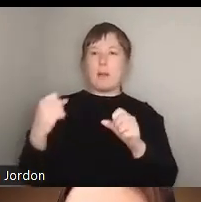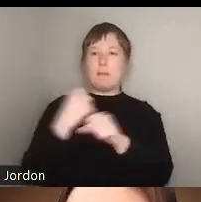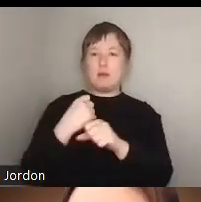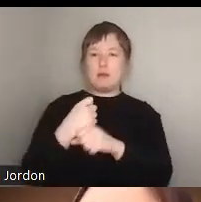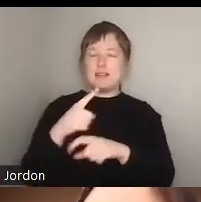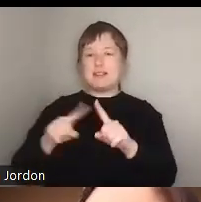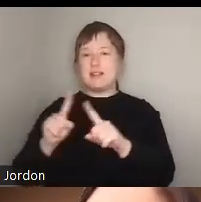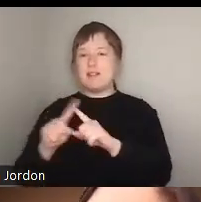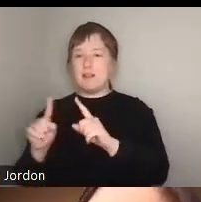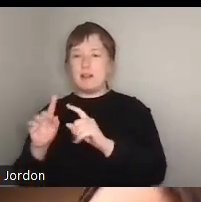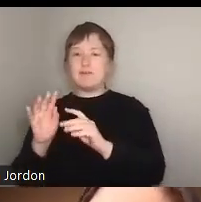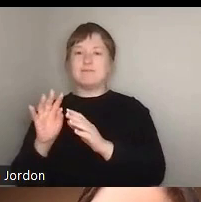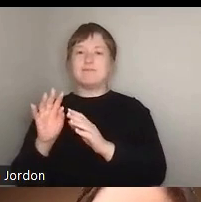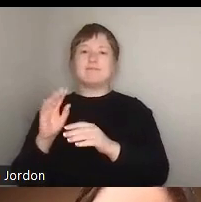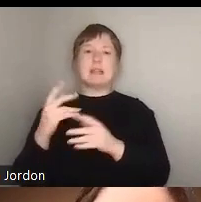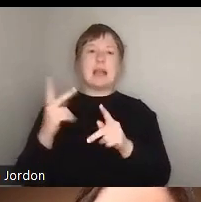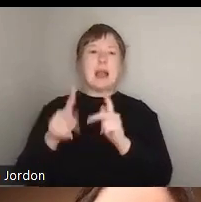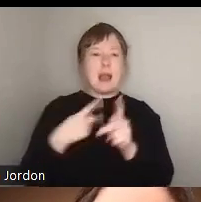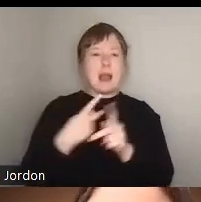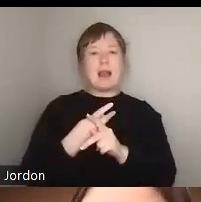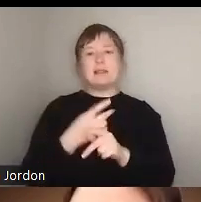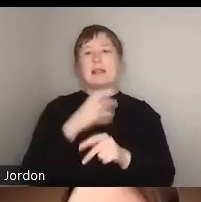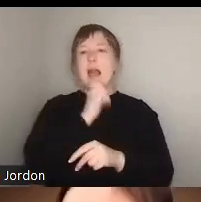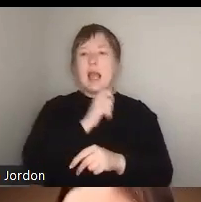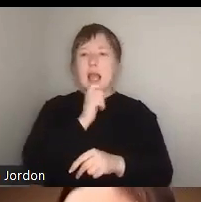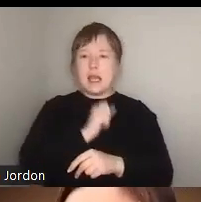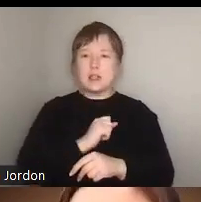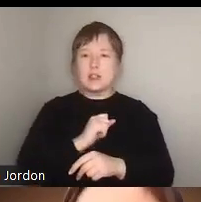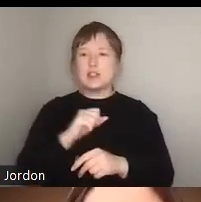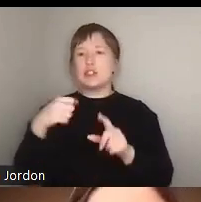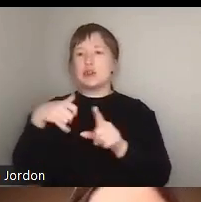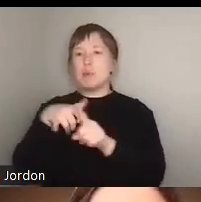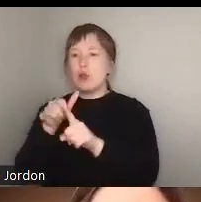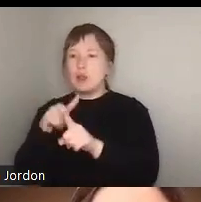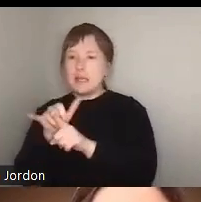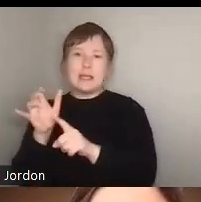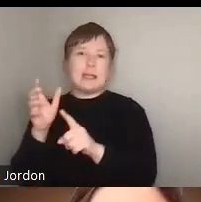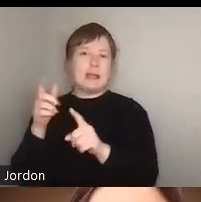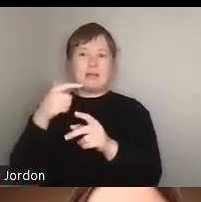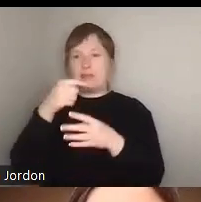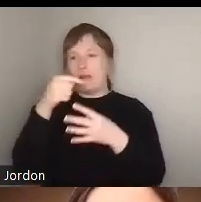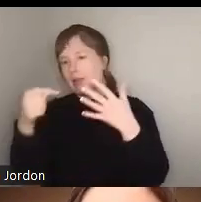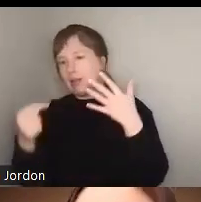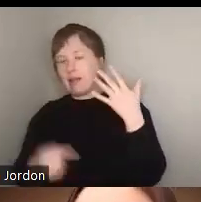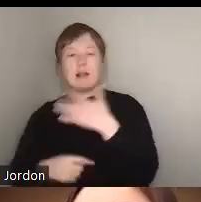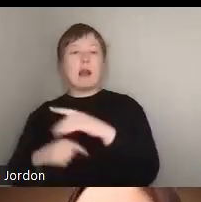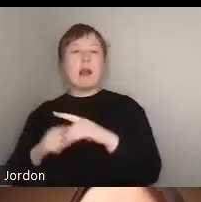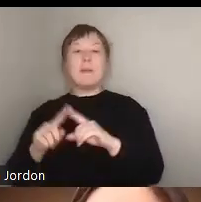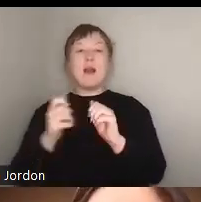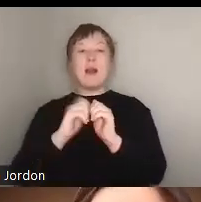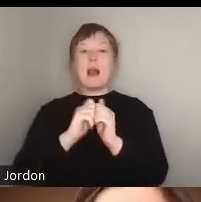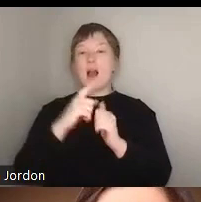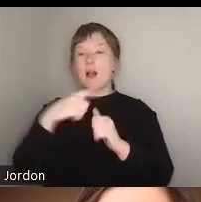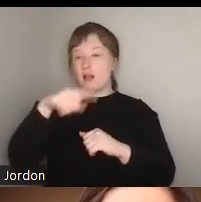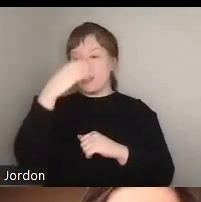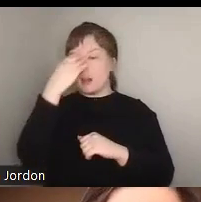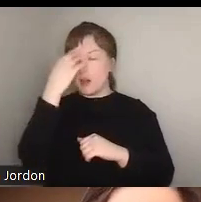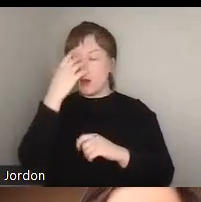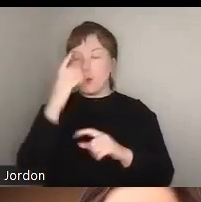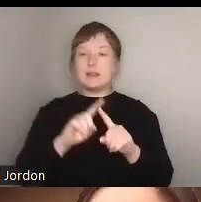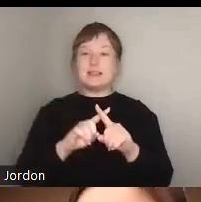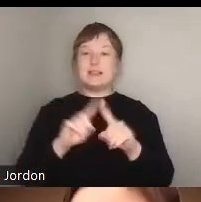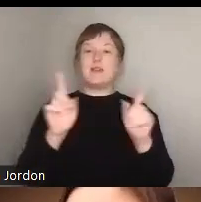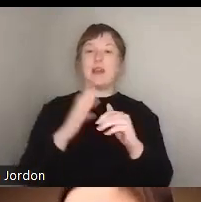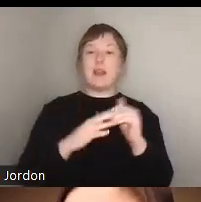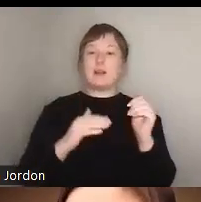It had different age range that it looked at. It considered instances of bullying. And the way that they got the survey out was different as opposed to the